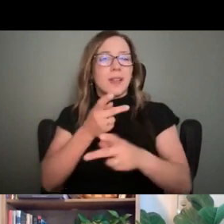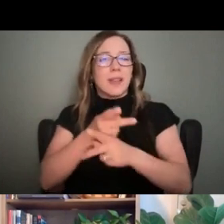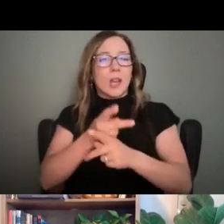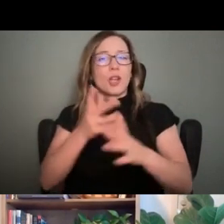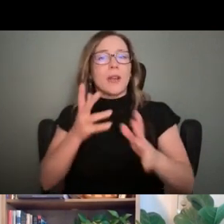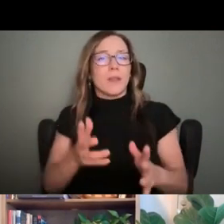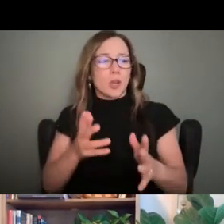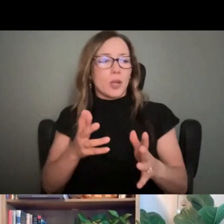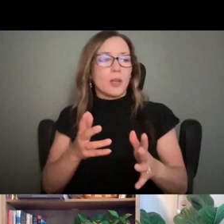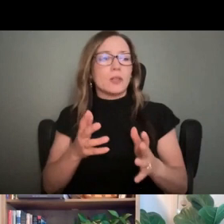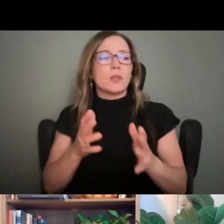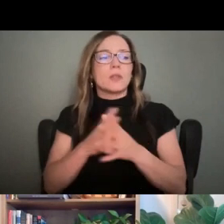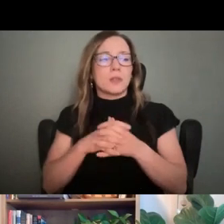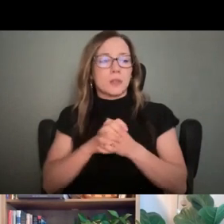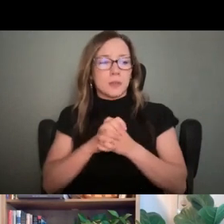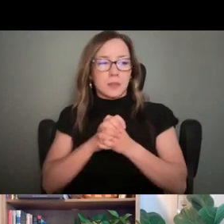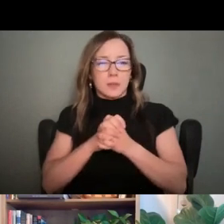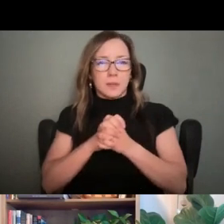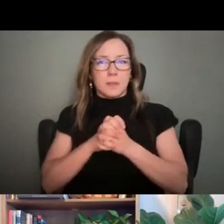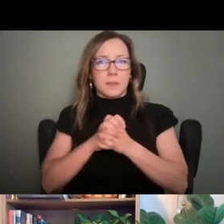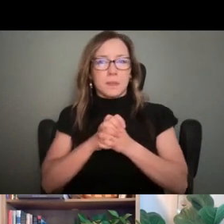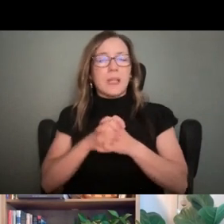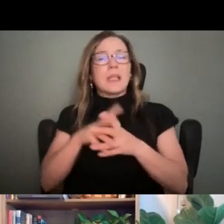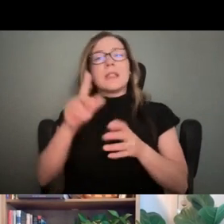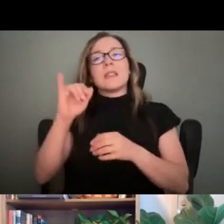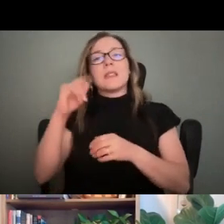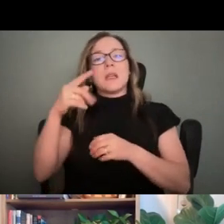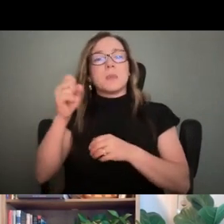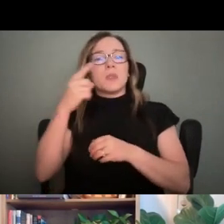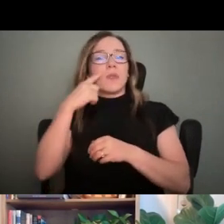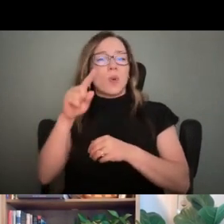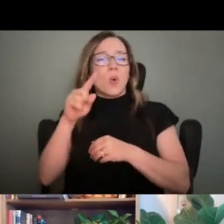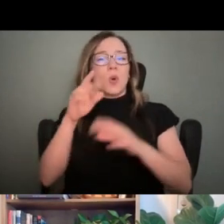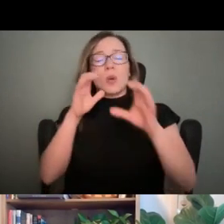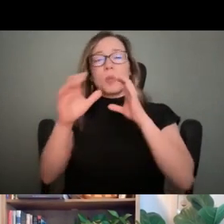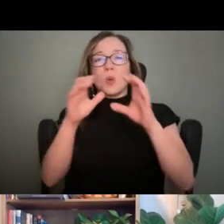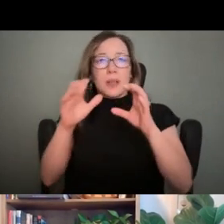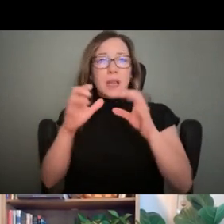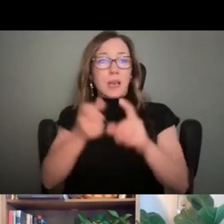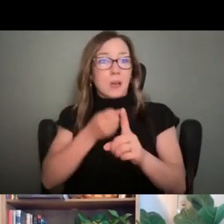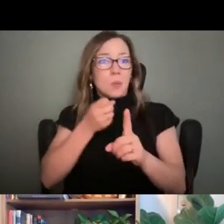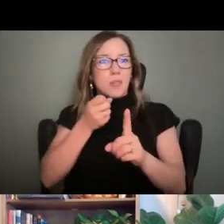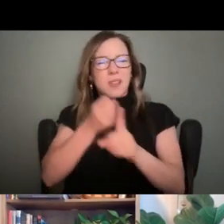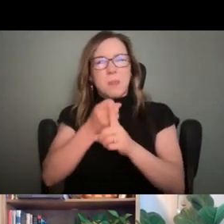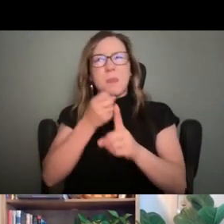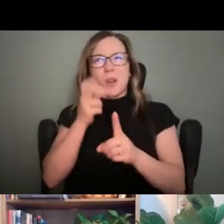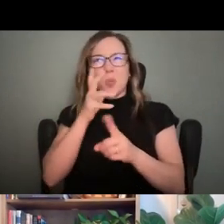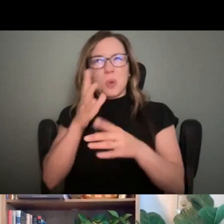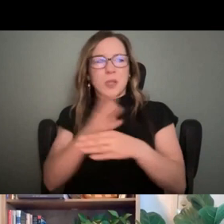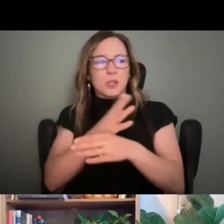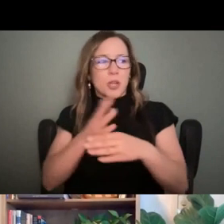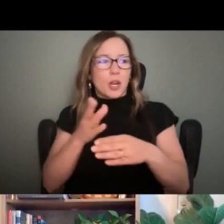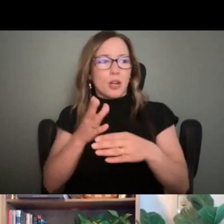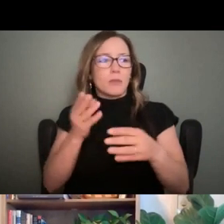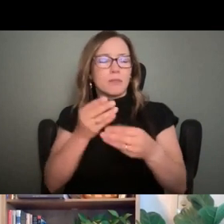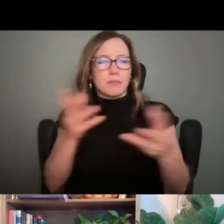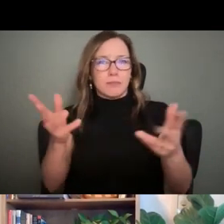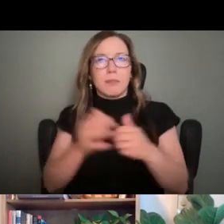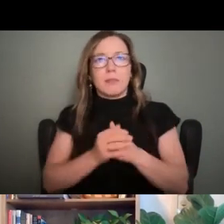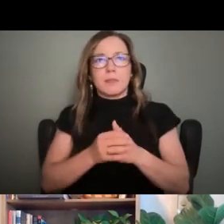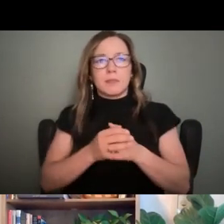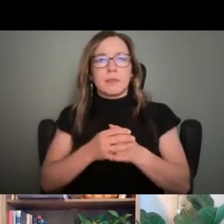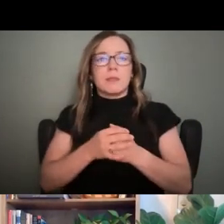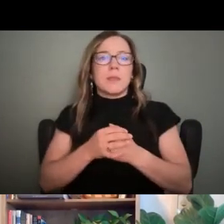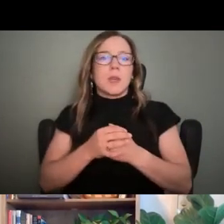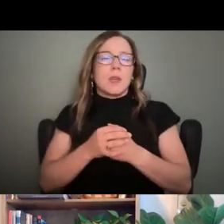and people with disabilities. Tips for communicating with impact will also be shared. Before we move into